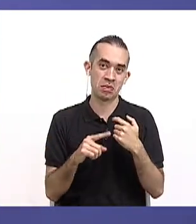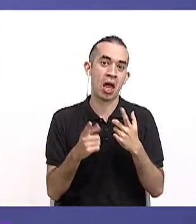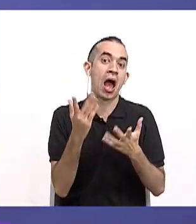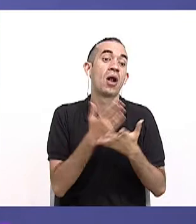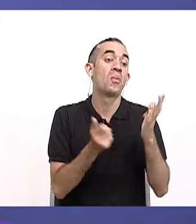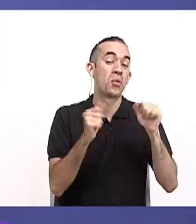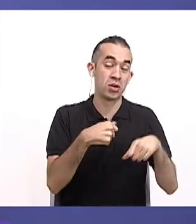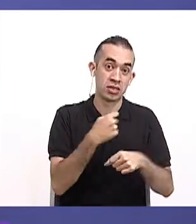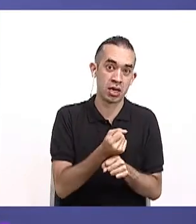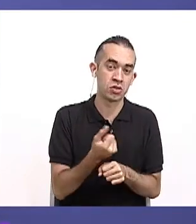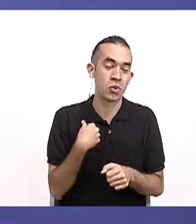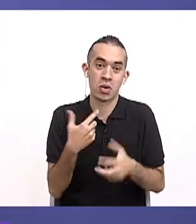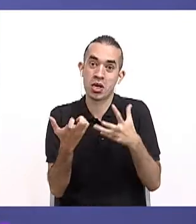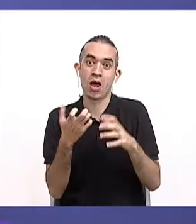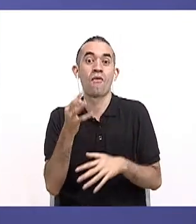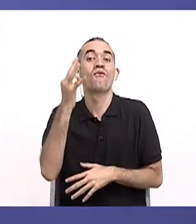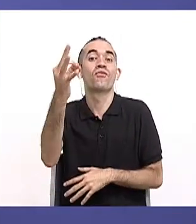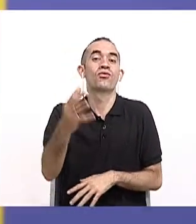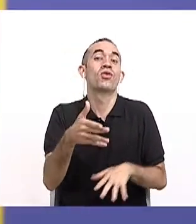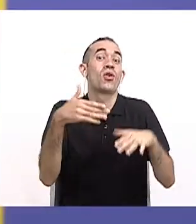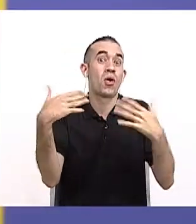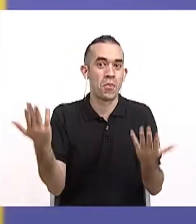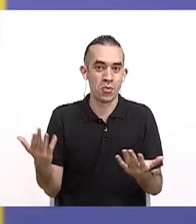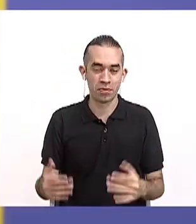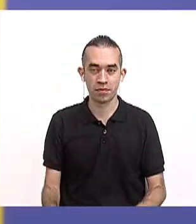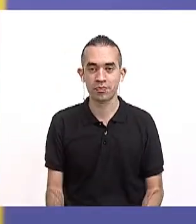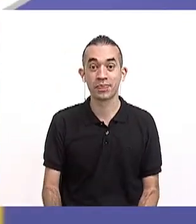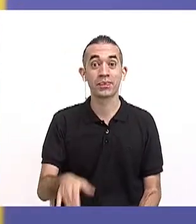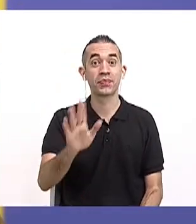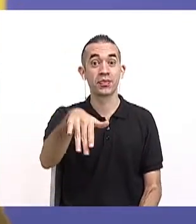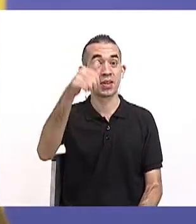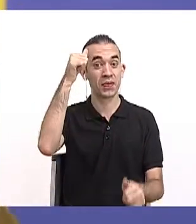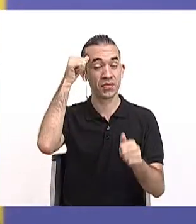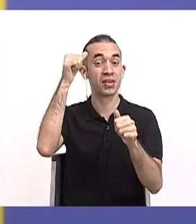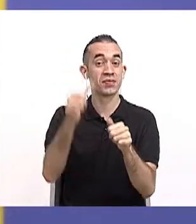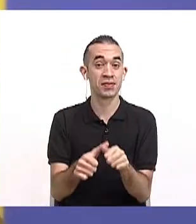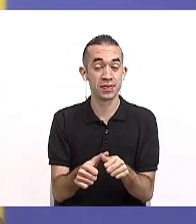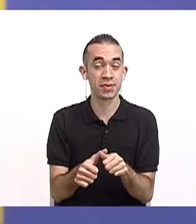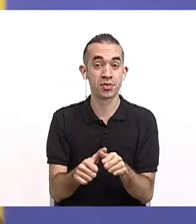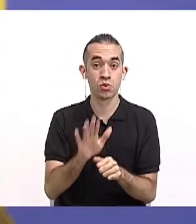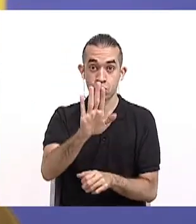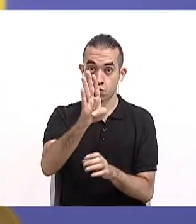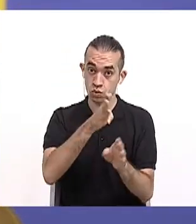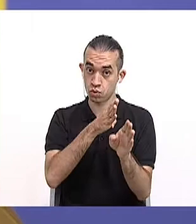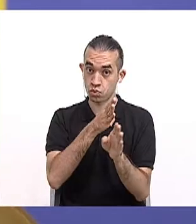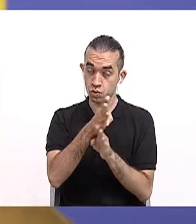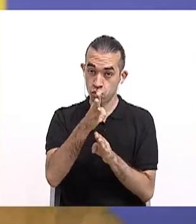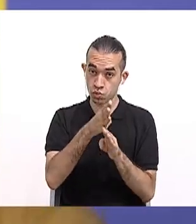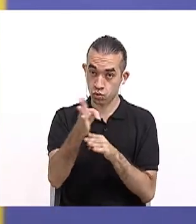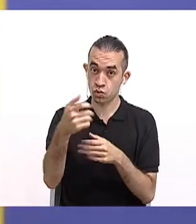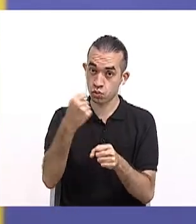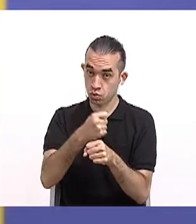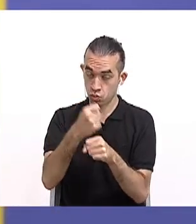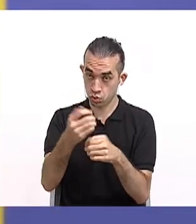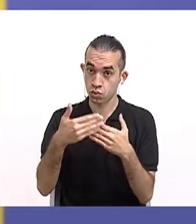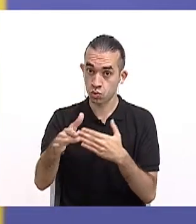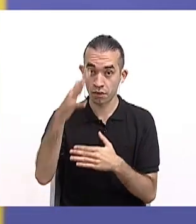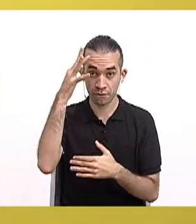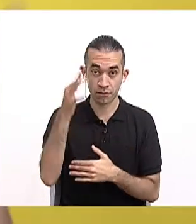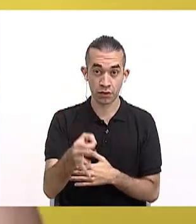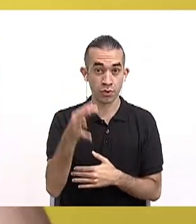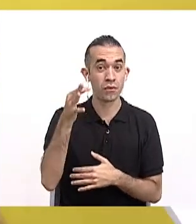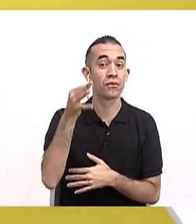I wanted my future to be like. Remember, your career and your future are your